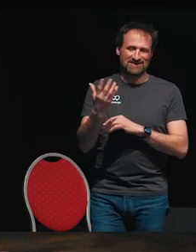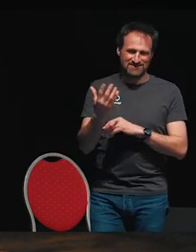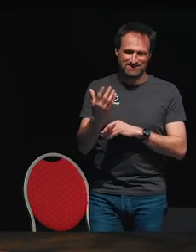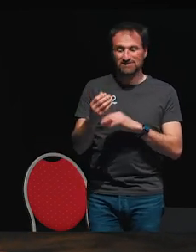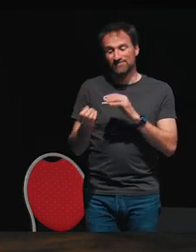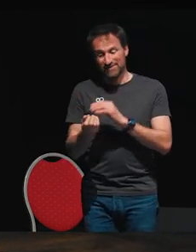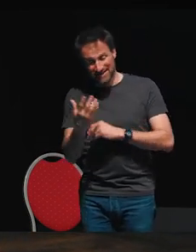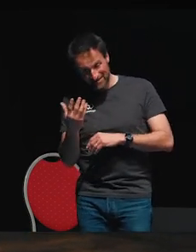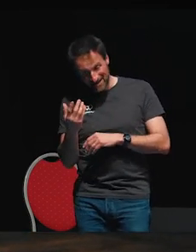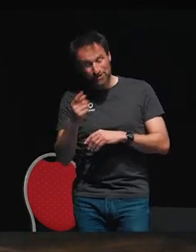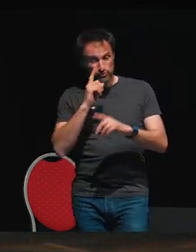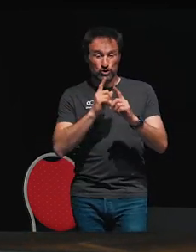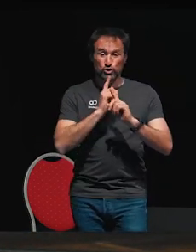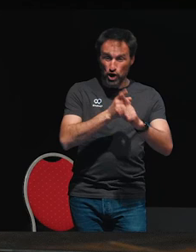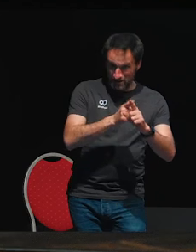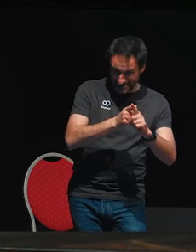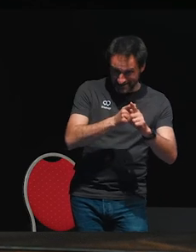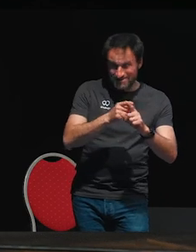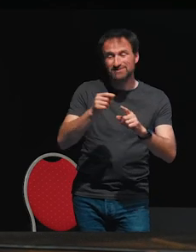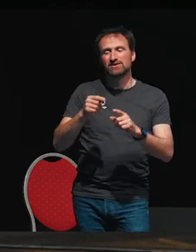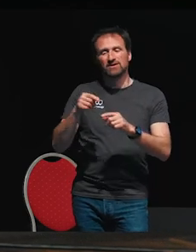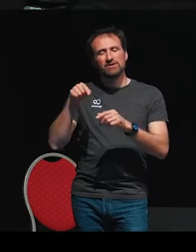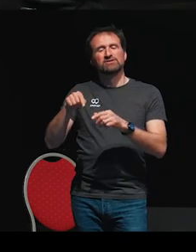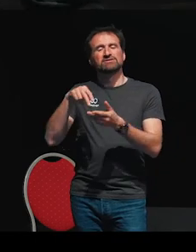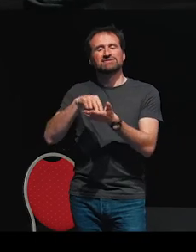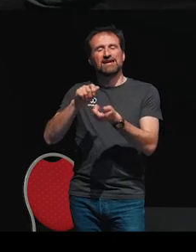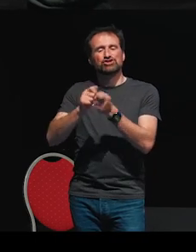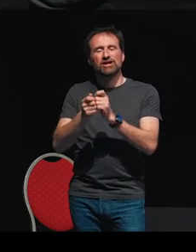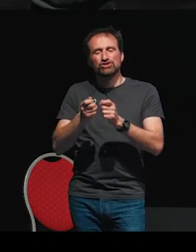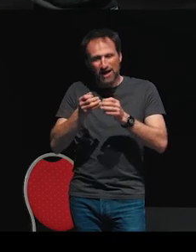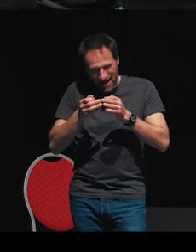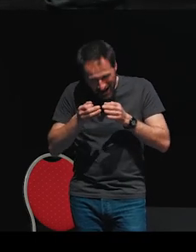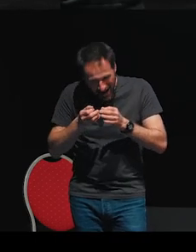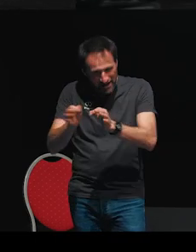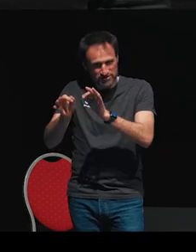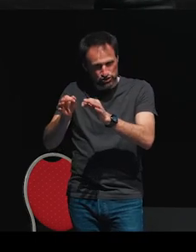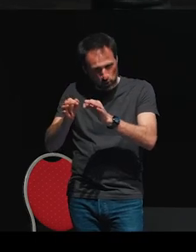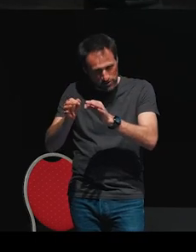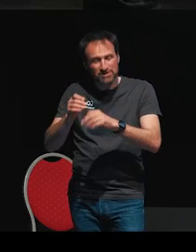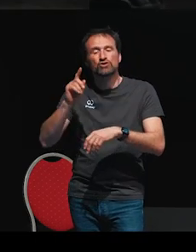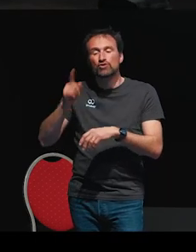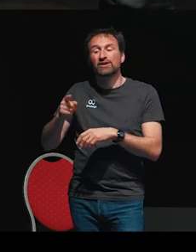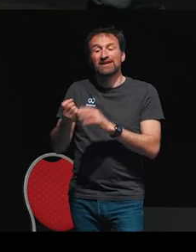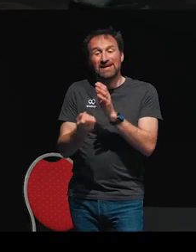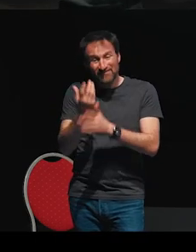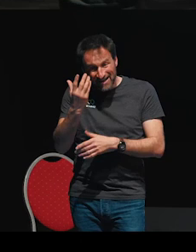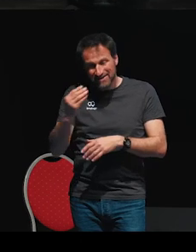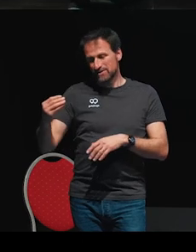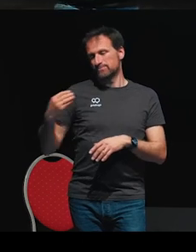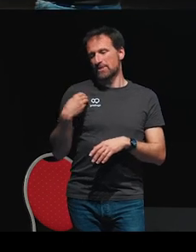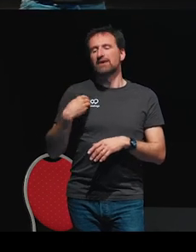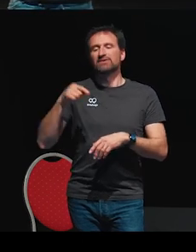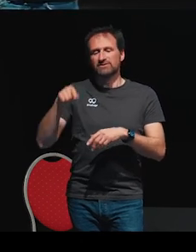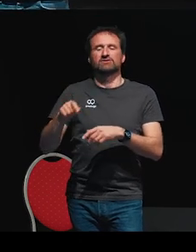some state change, and events notify you that a state change has happened. So these comments could